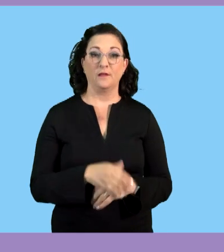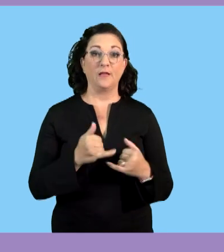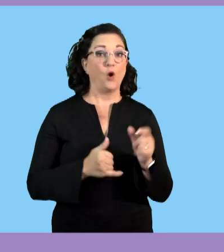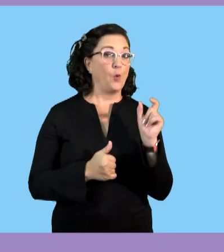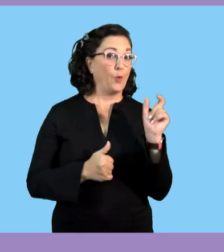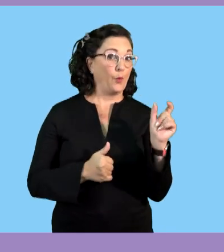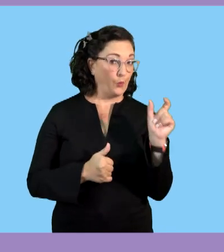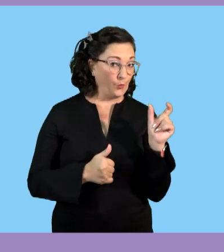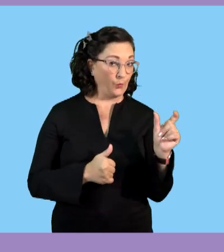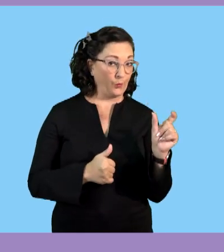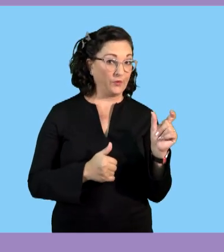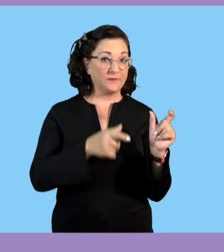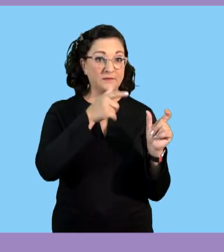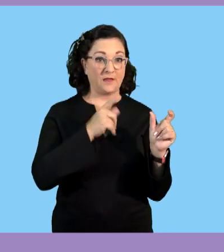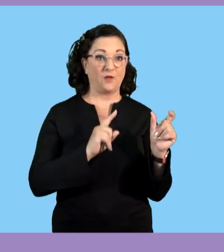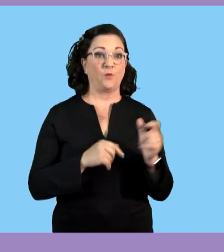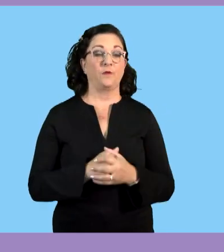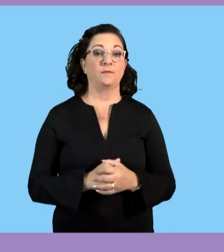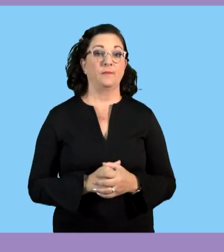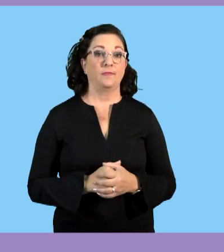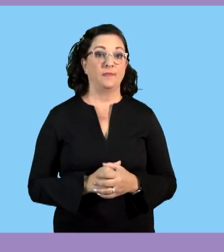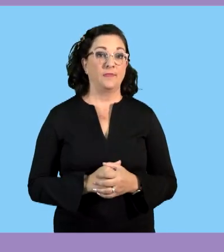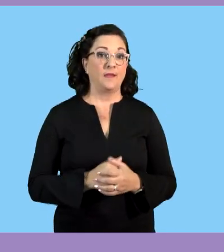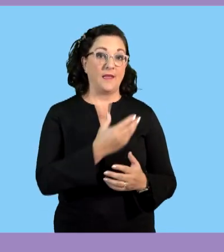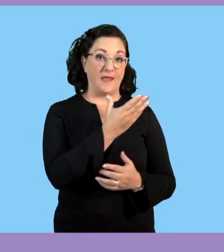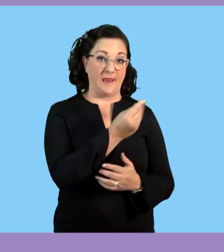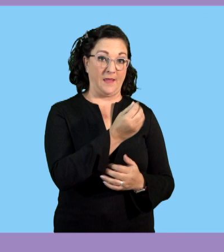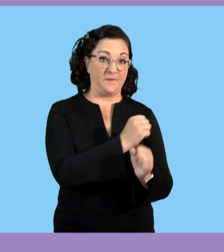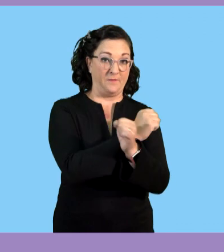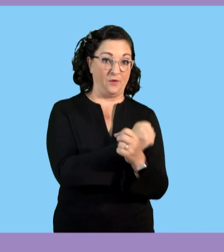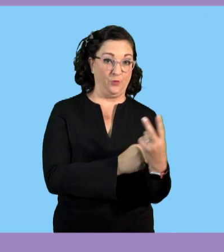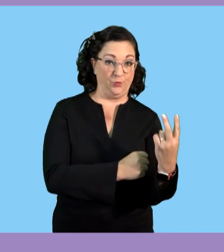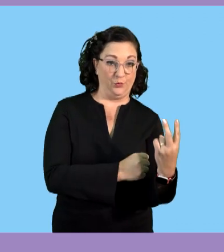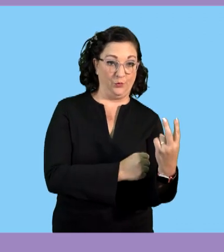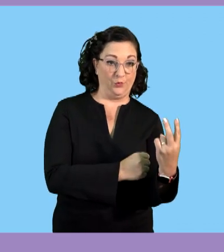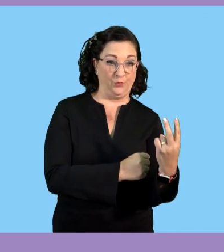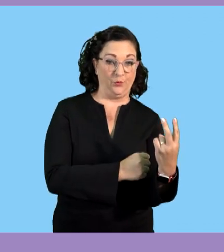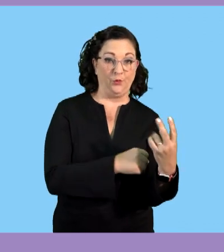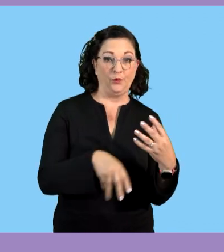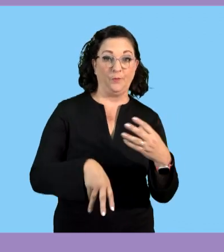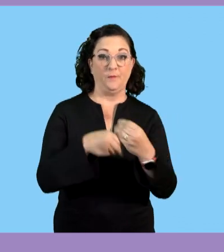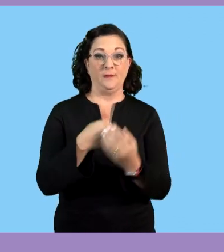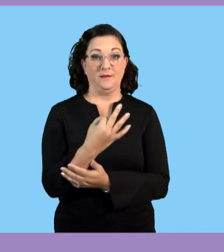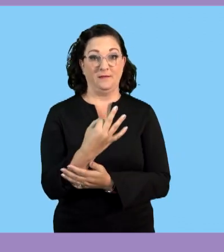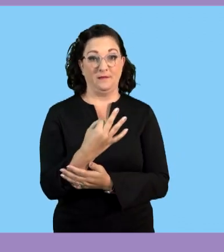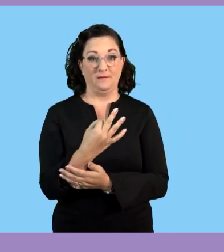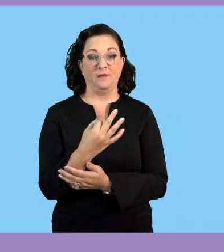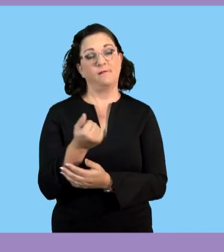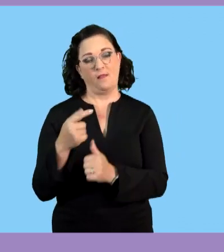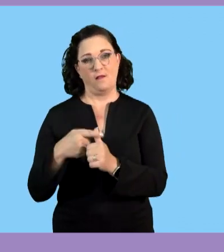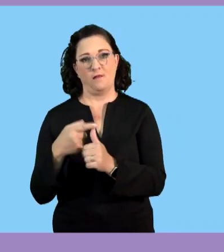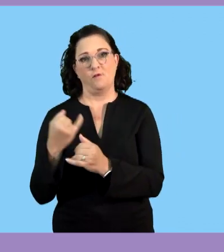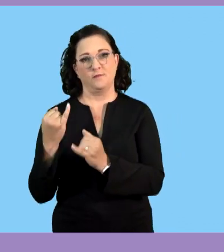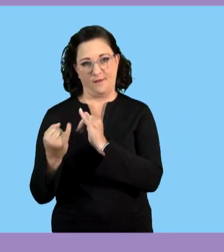into words, we would say that a number has been multiplied by 2 and then 3 was added and the answer is